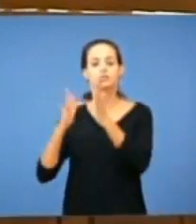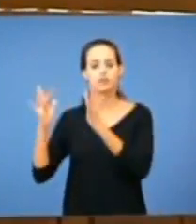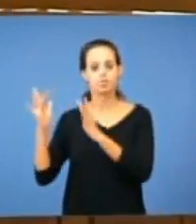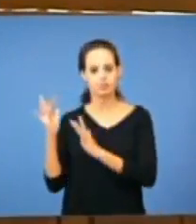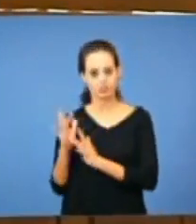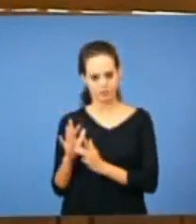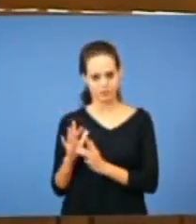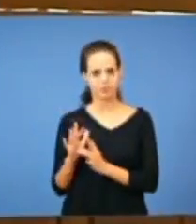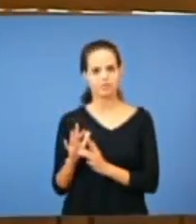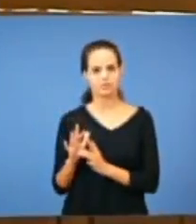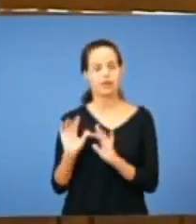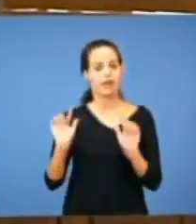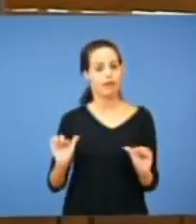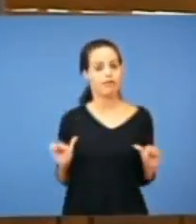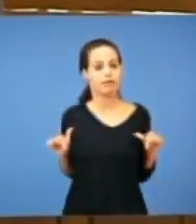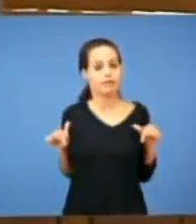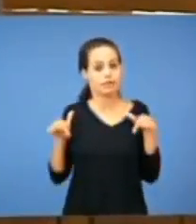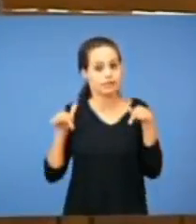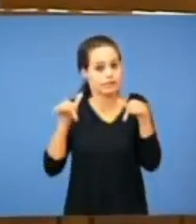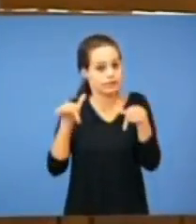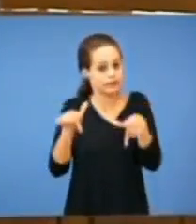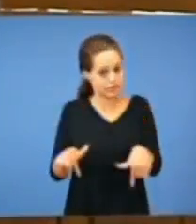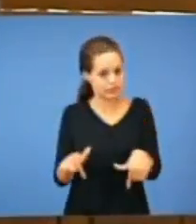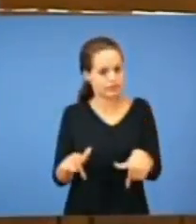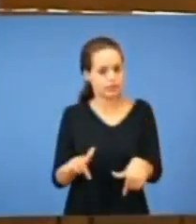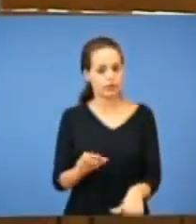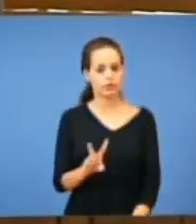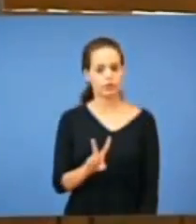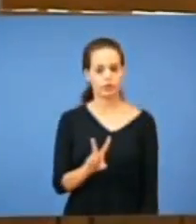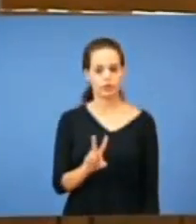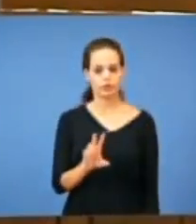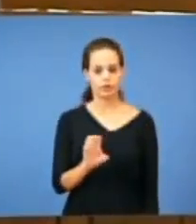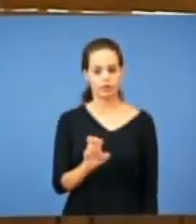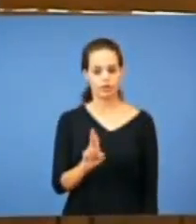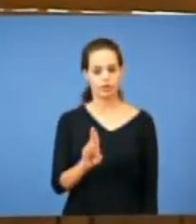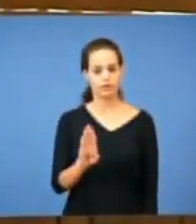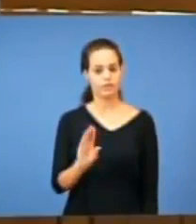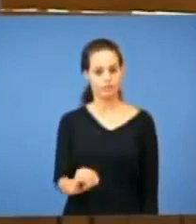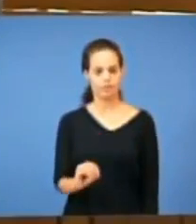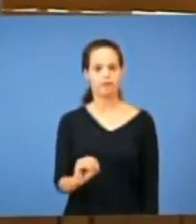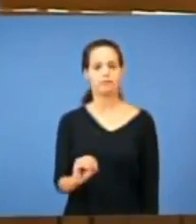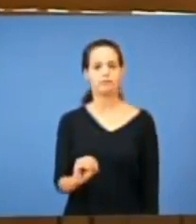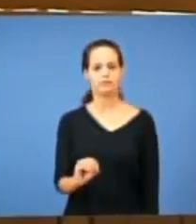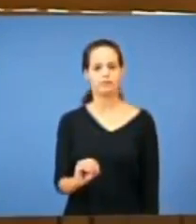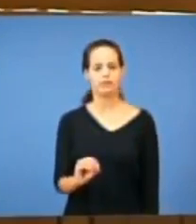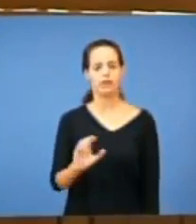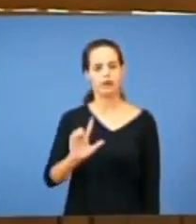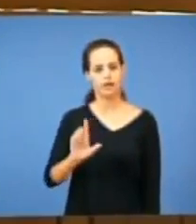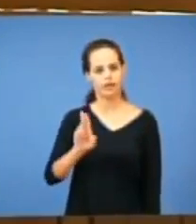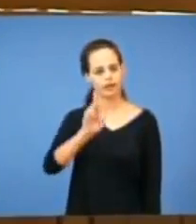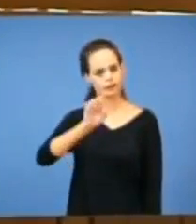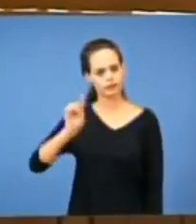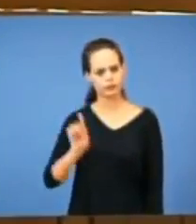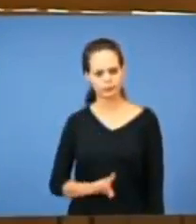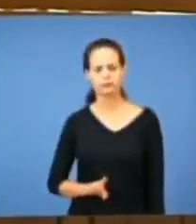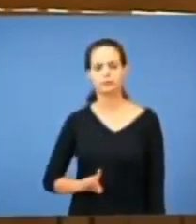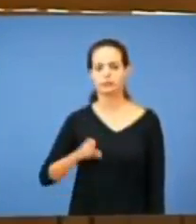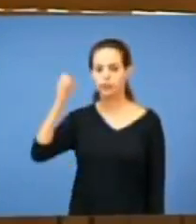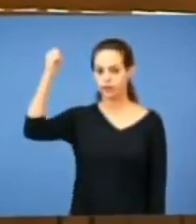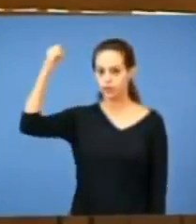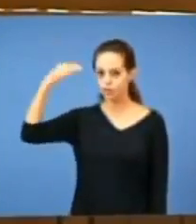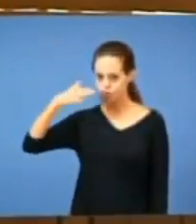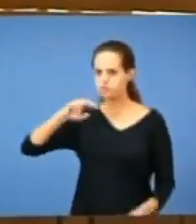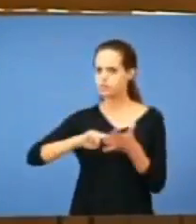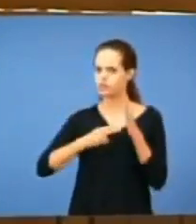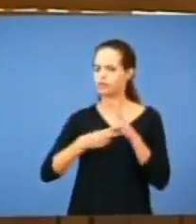Jesus. The action of the verb, of the word, is his spirit, is the Holy